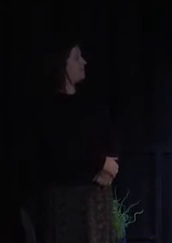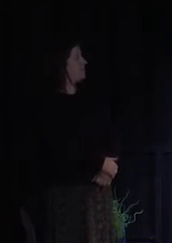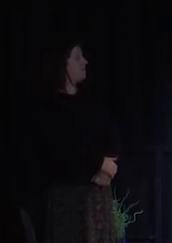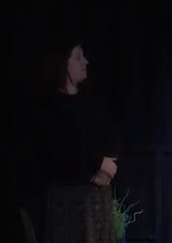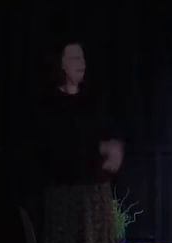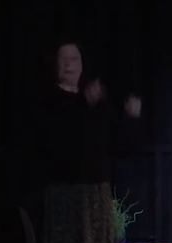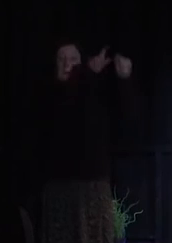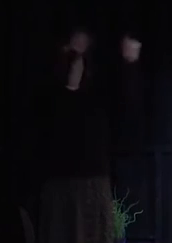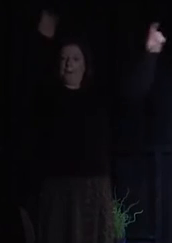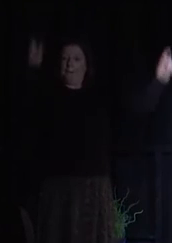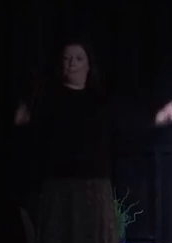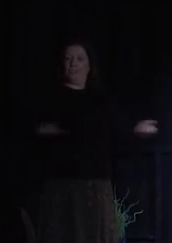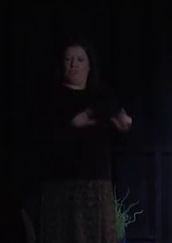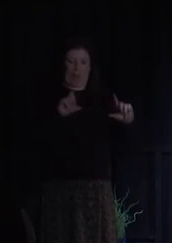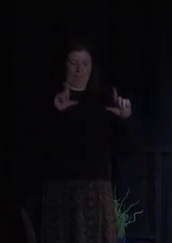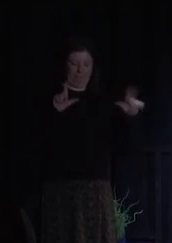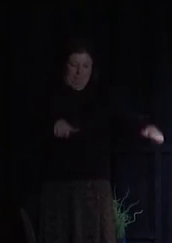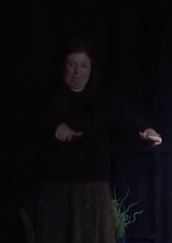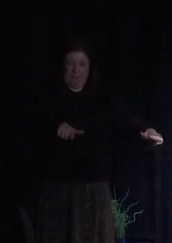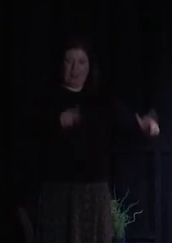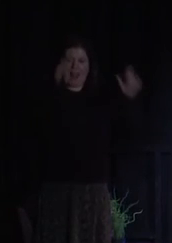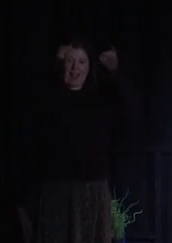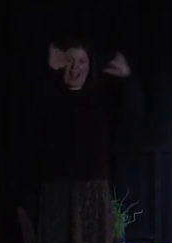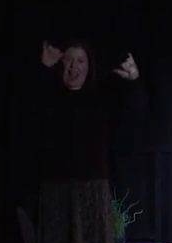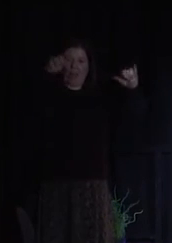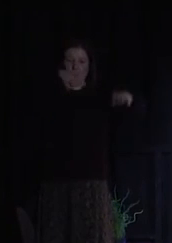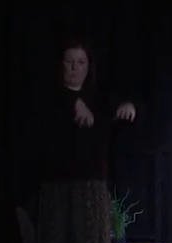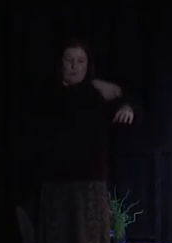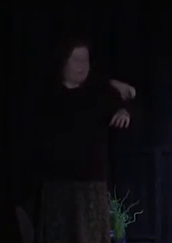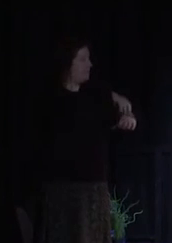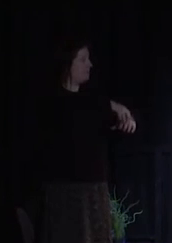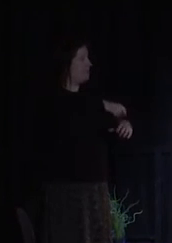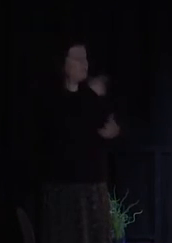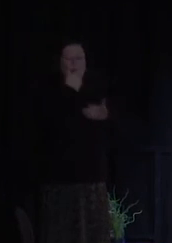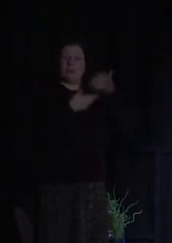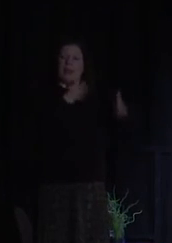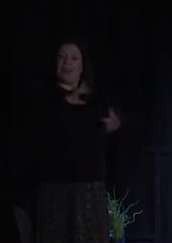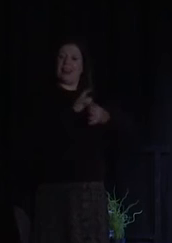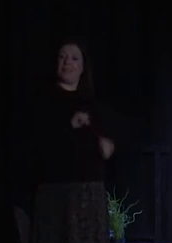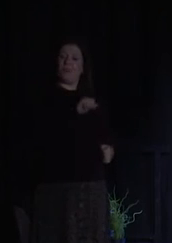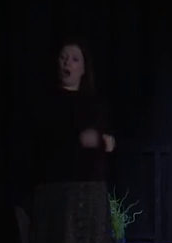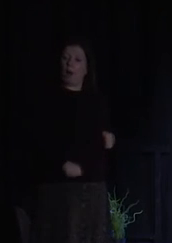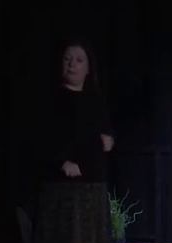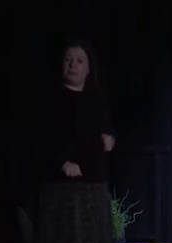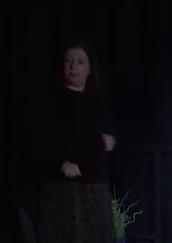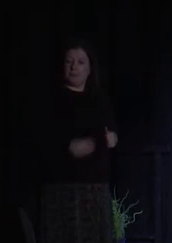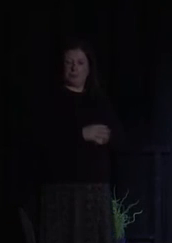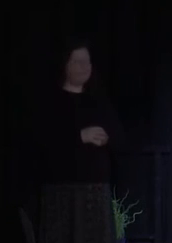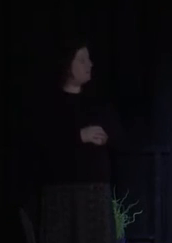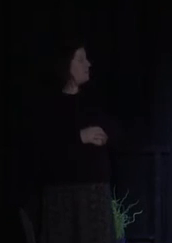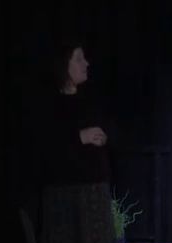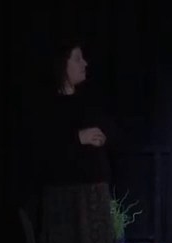are two cows and a whole narrative about some farmers living with them. It's